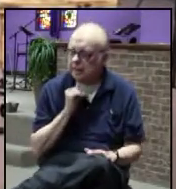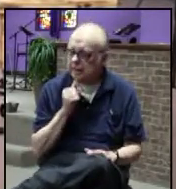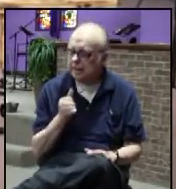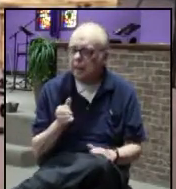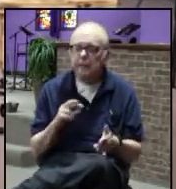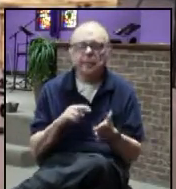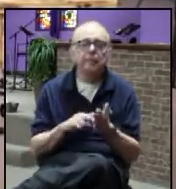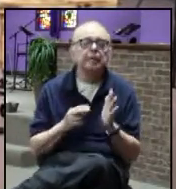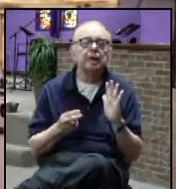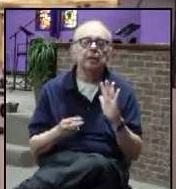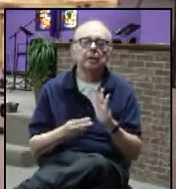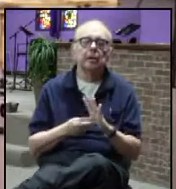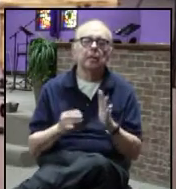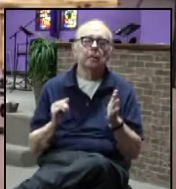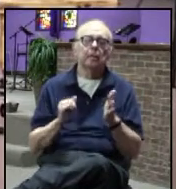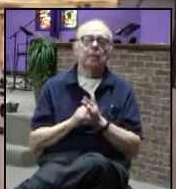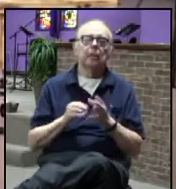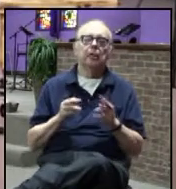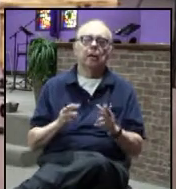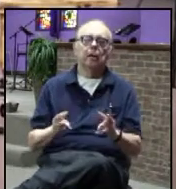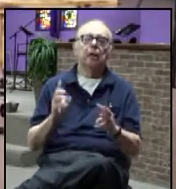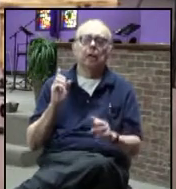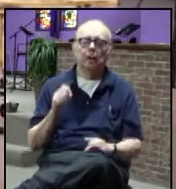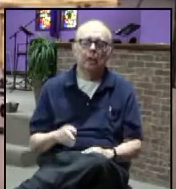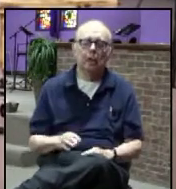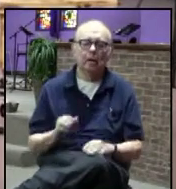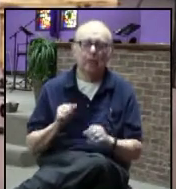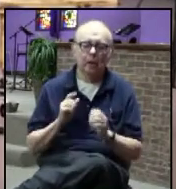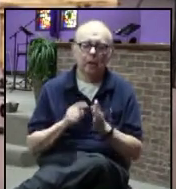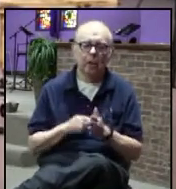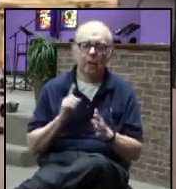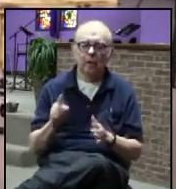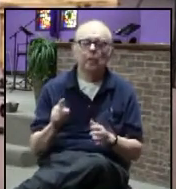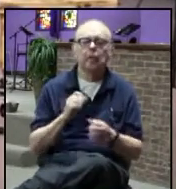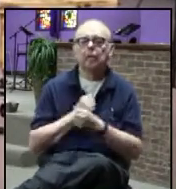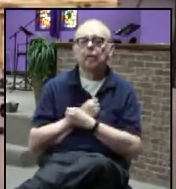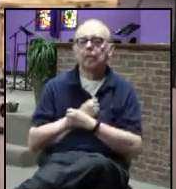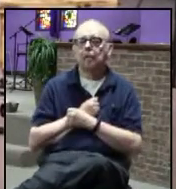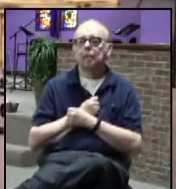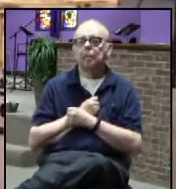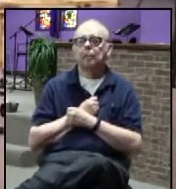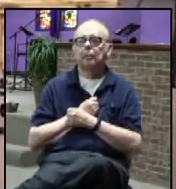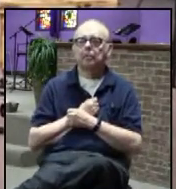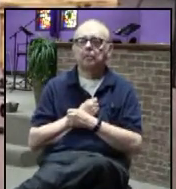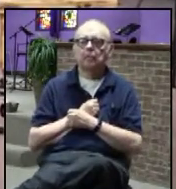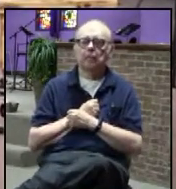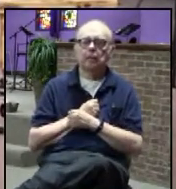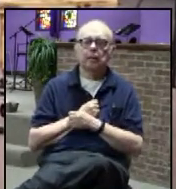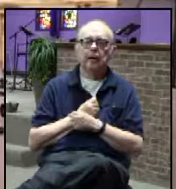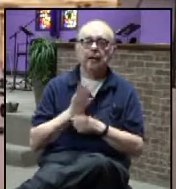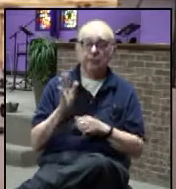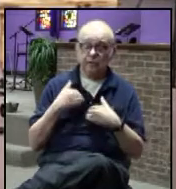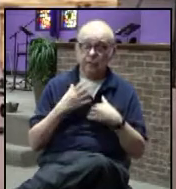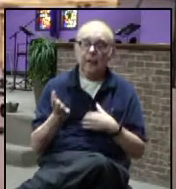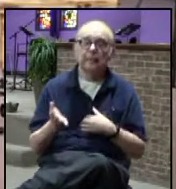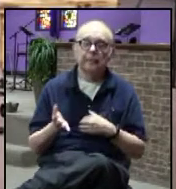is. This is a way that you're going to be able to show your love that you